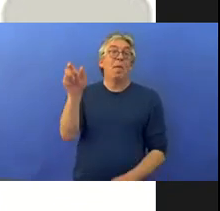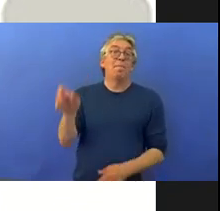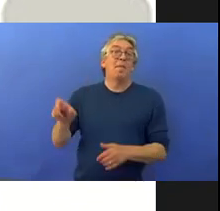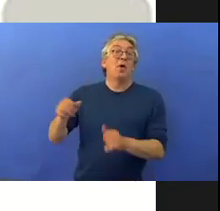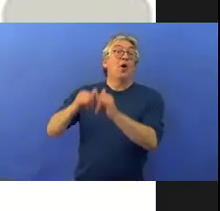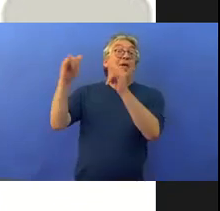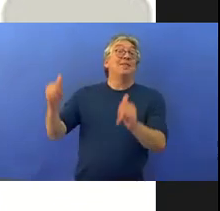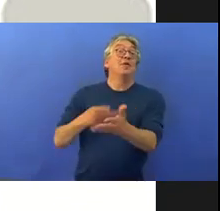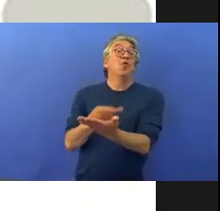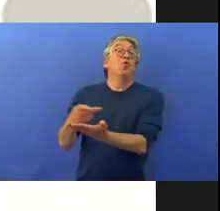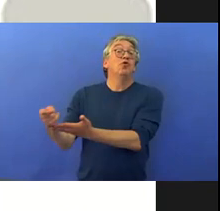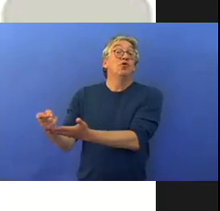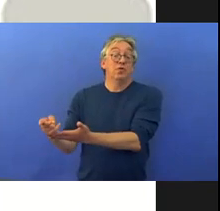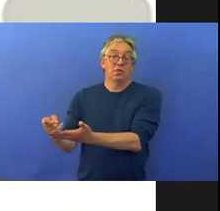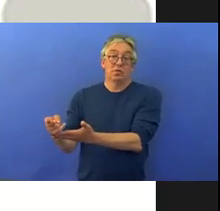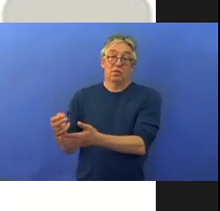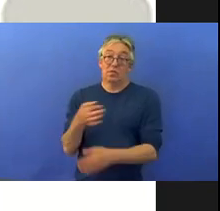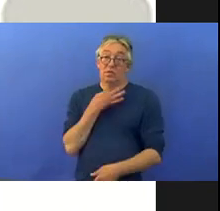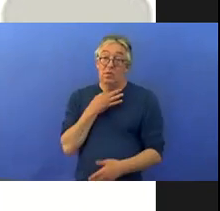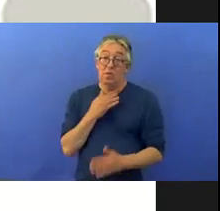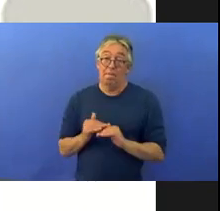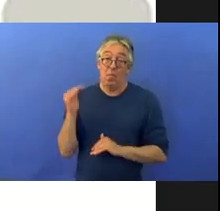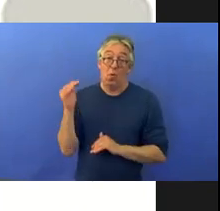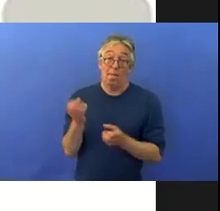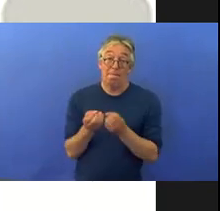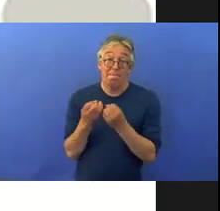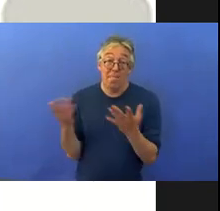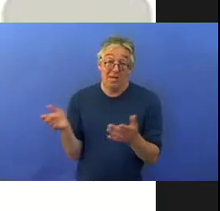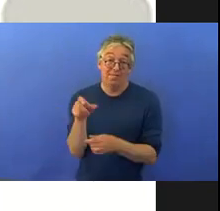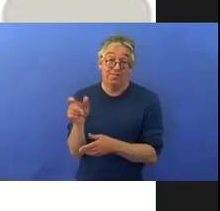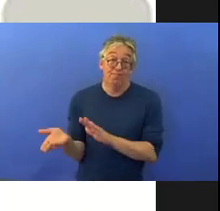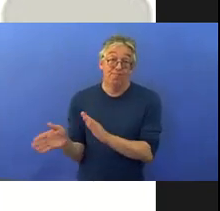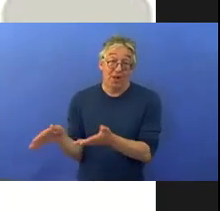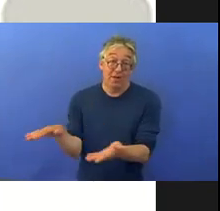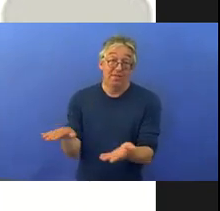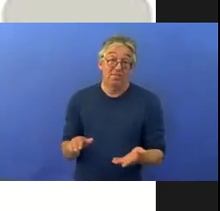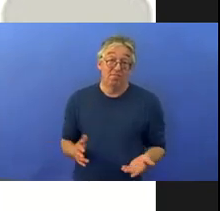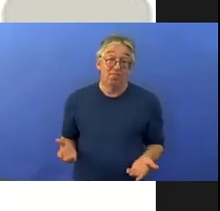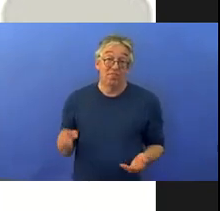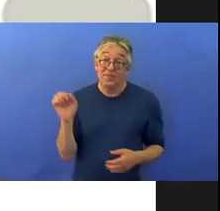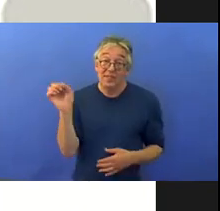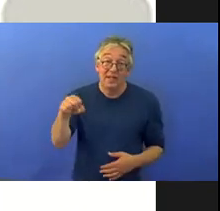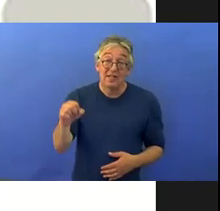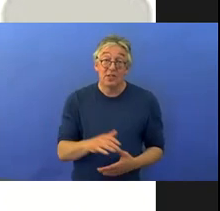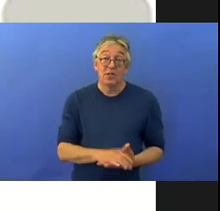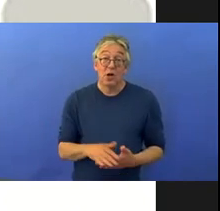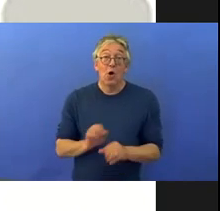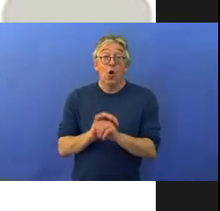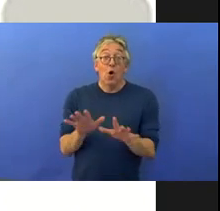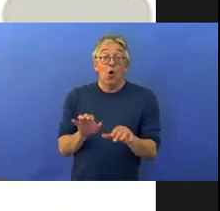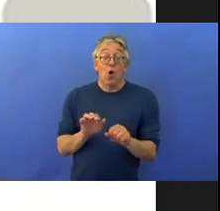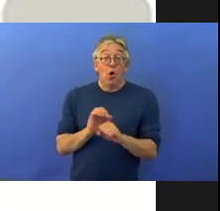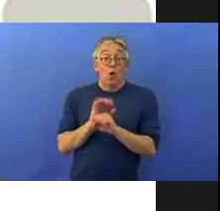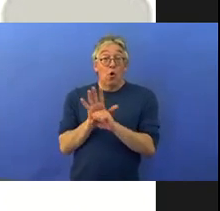settings were severe, with many deaths as a result of infection. Yes, the pandemic has shown a real